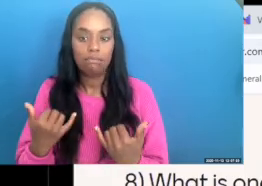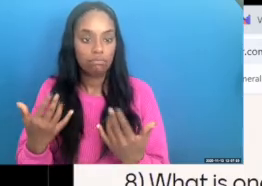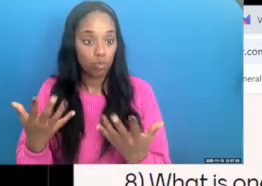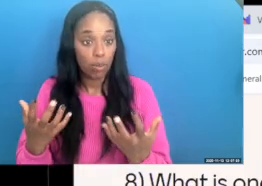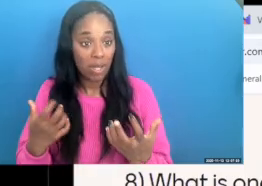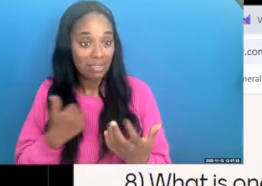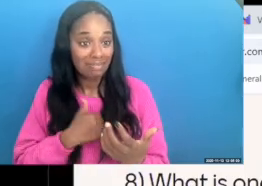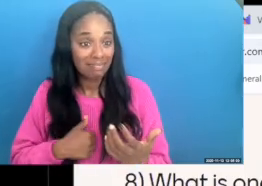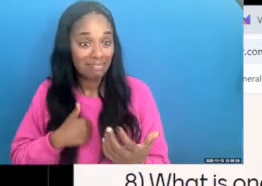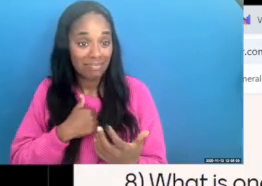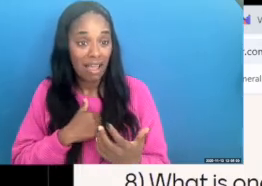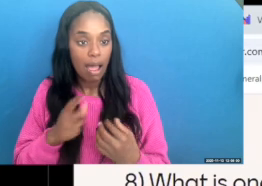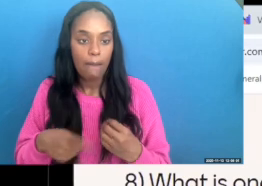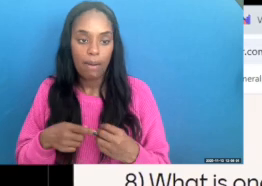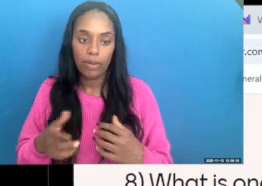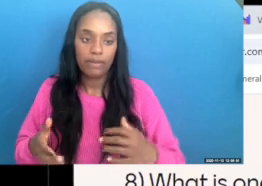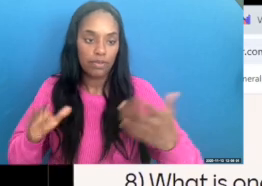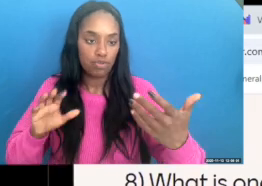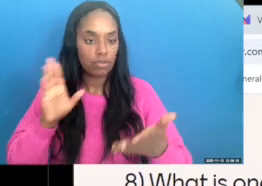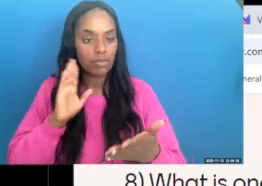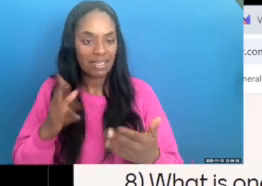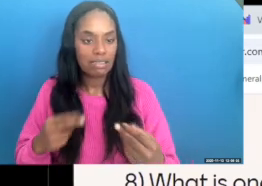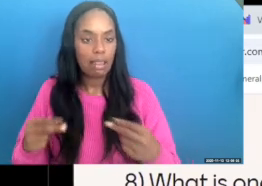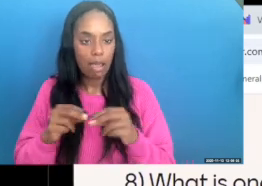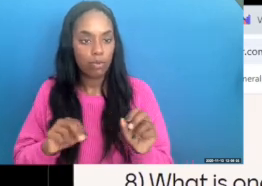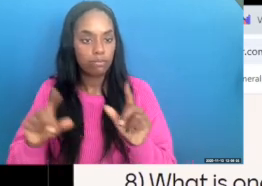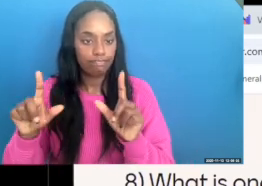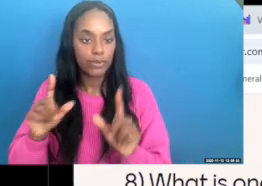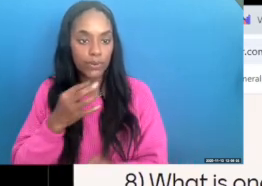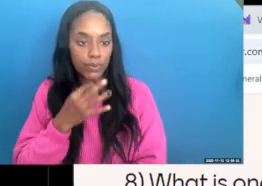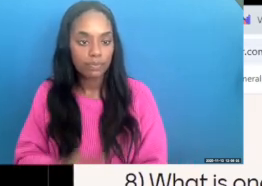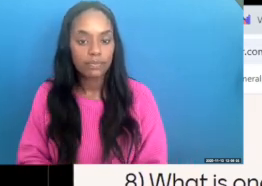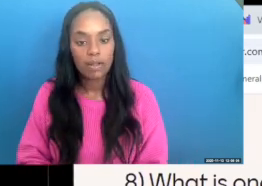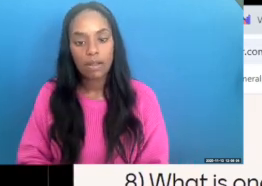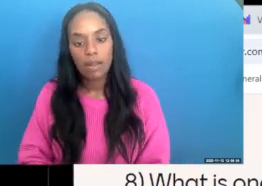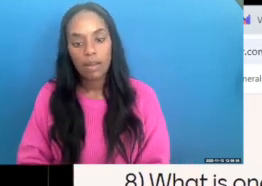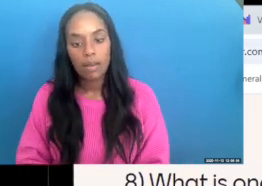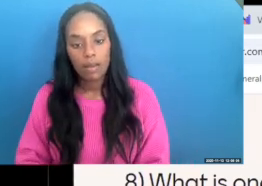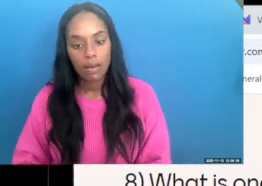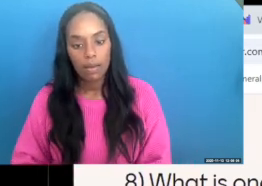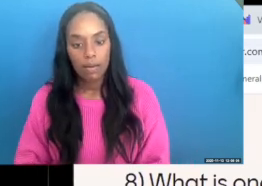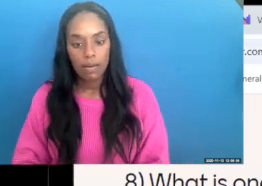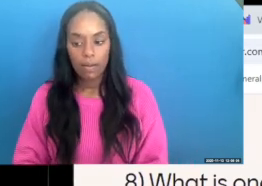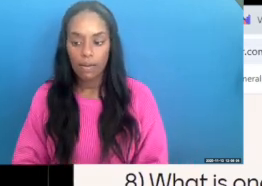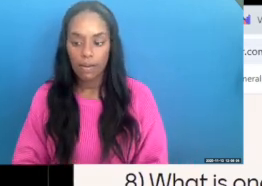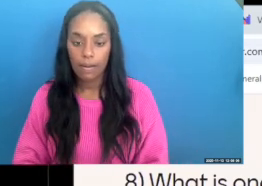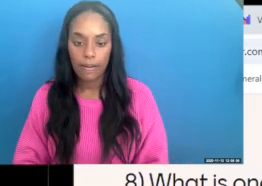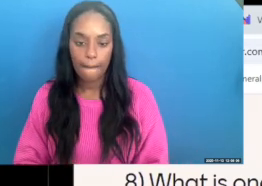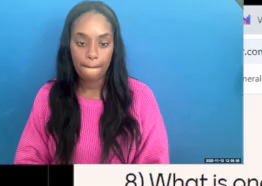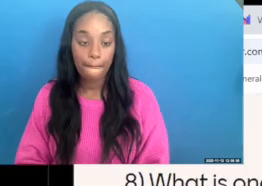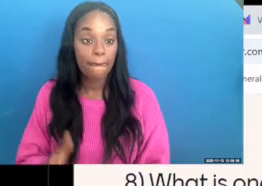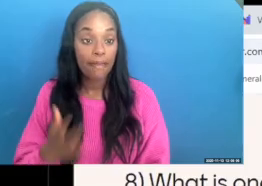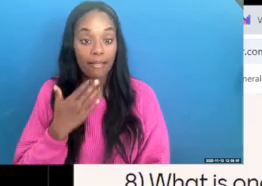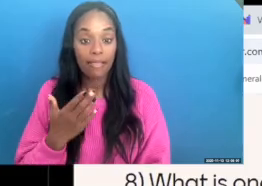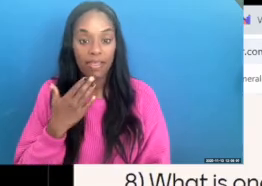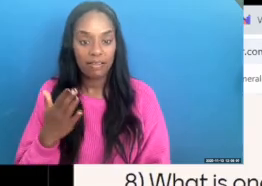not grab all of the numbers that it should have. So staff figured that out, tracked it down. Just want to acknowledge, we apologize for the confusion around